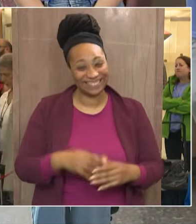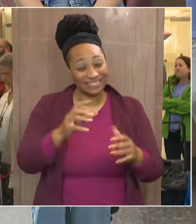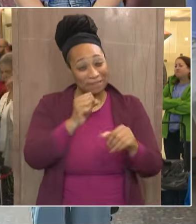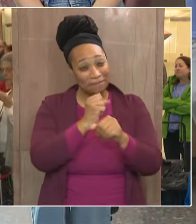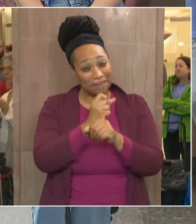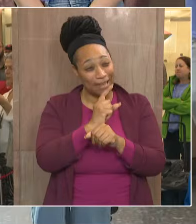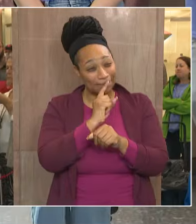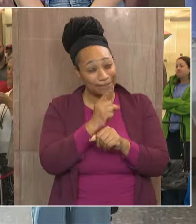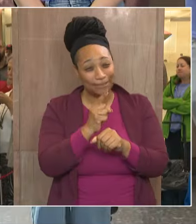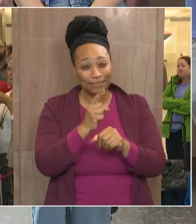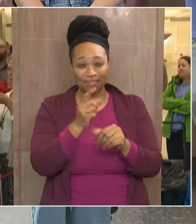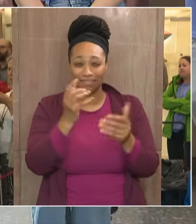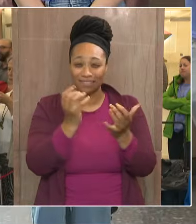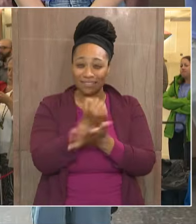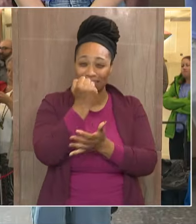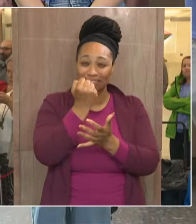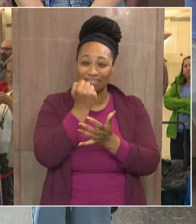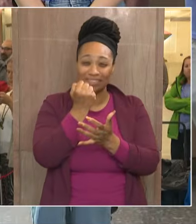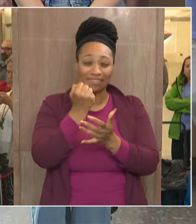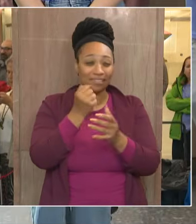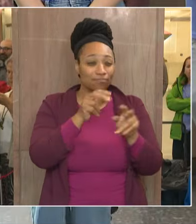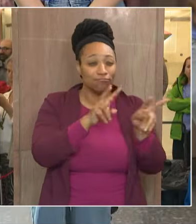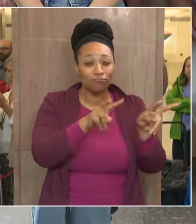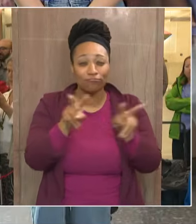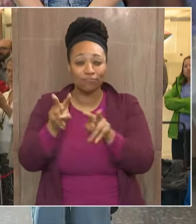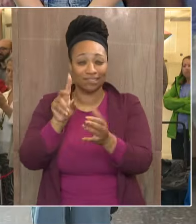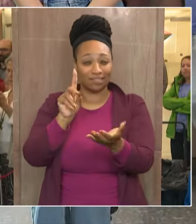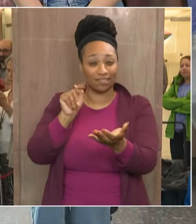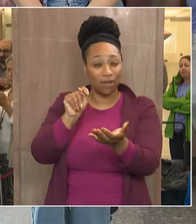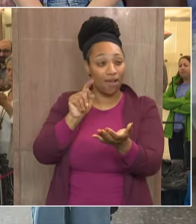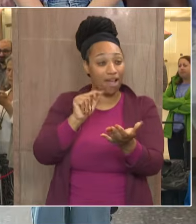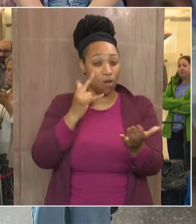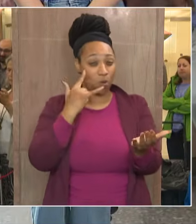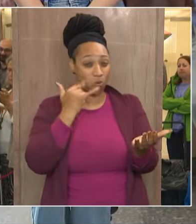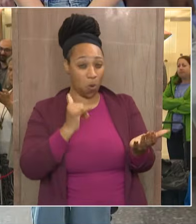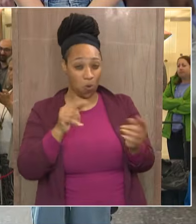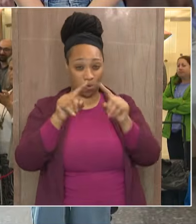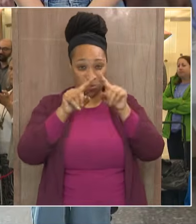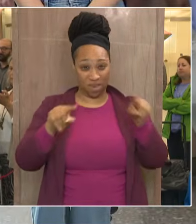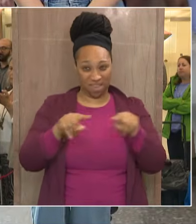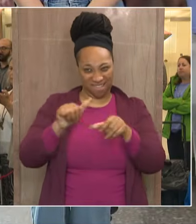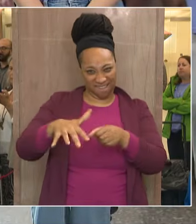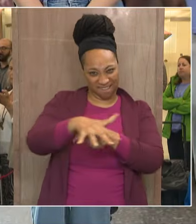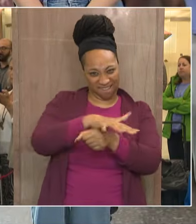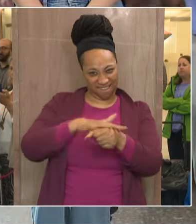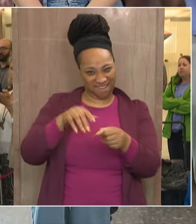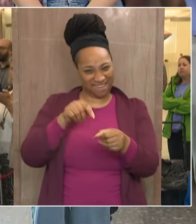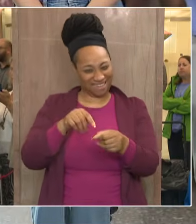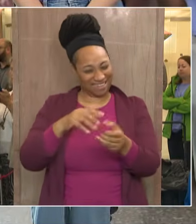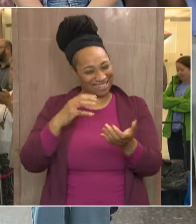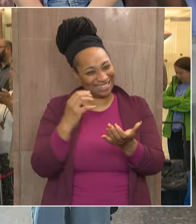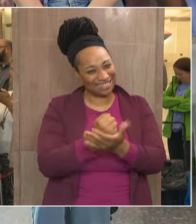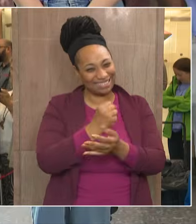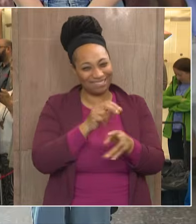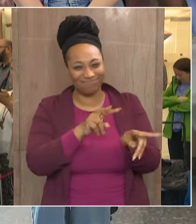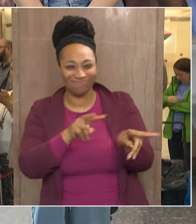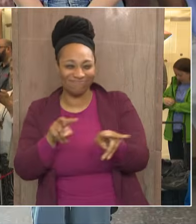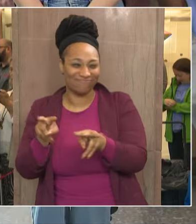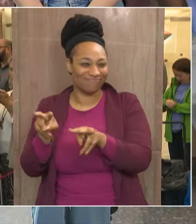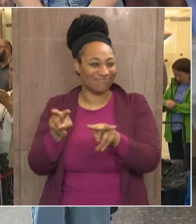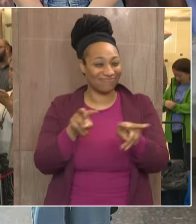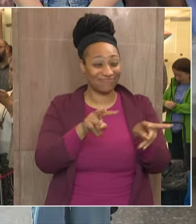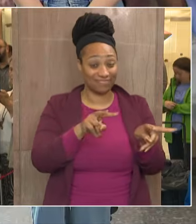works that's been funded by Streets for People that's happening along the Anthem Row, some public